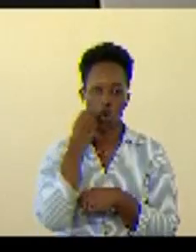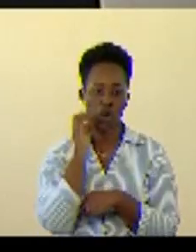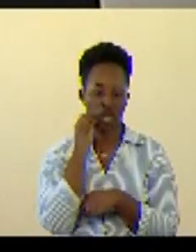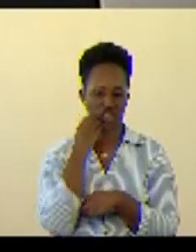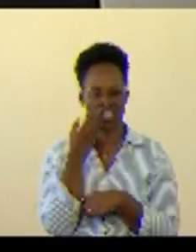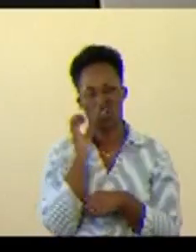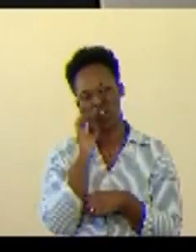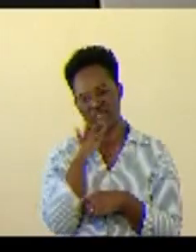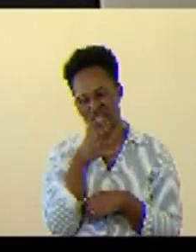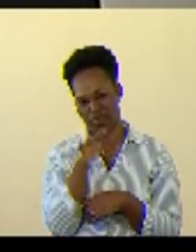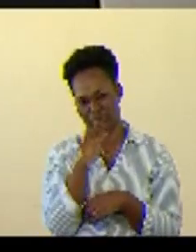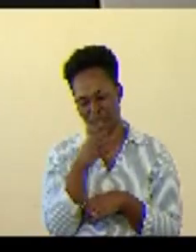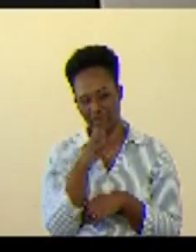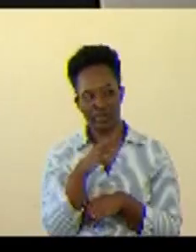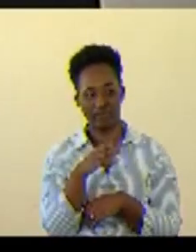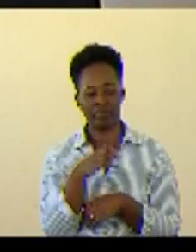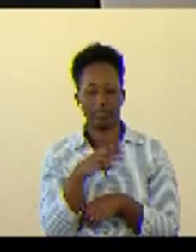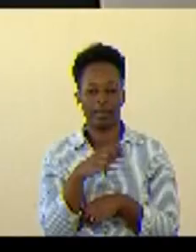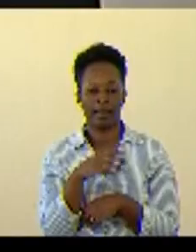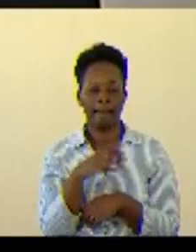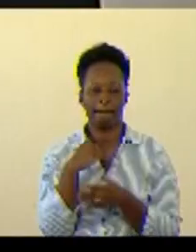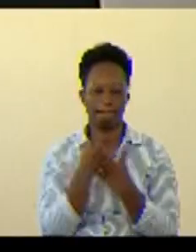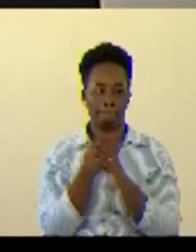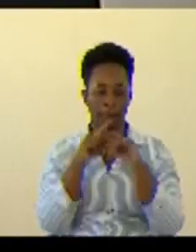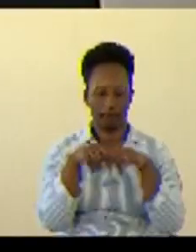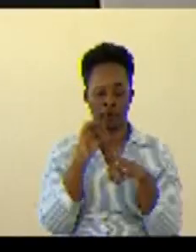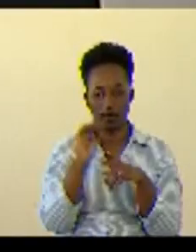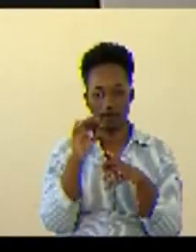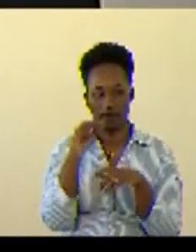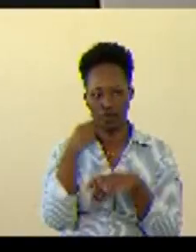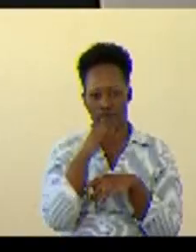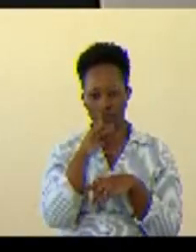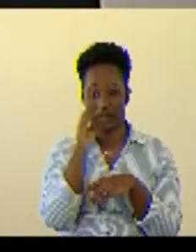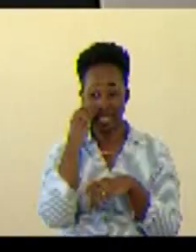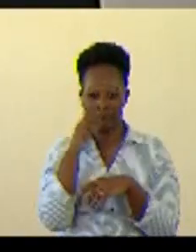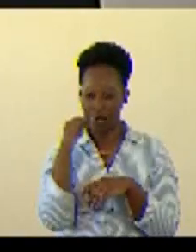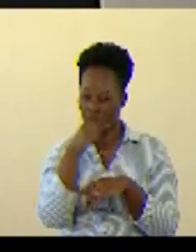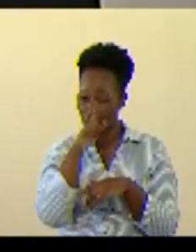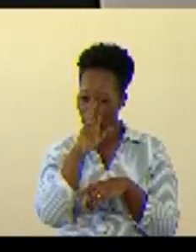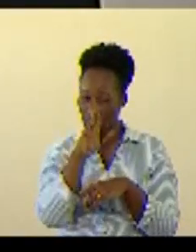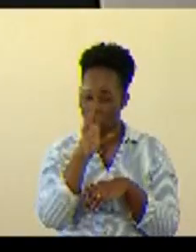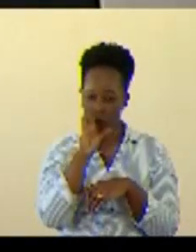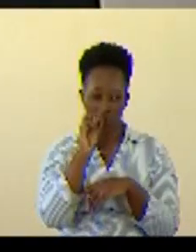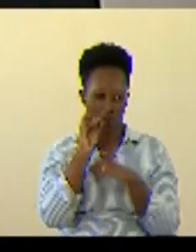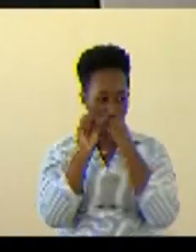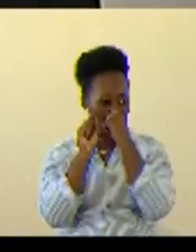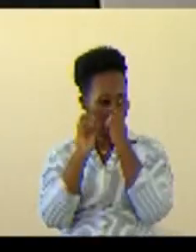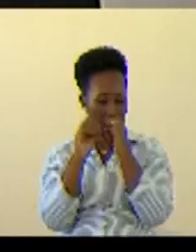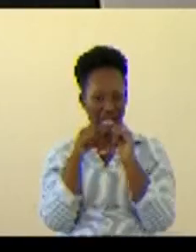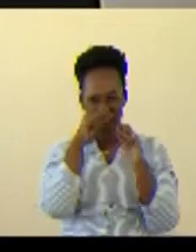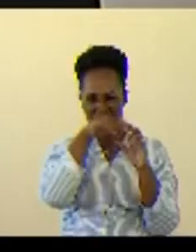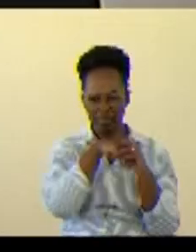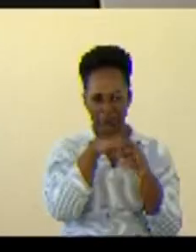orange, because it depends on concentration of glucose. When the concentration of glucose is very less, as you can see, there is zero